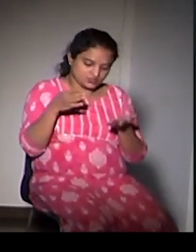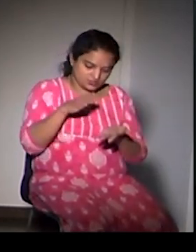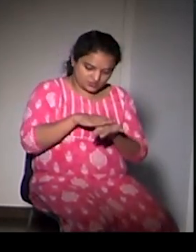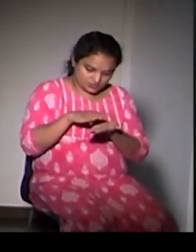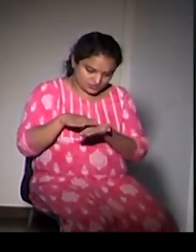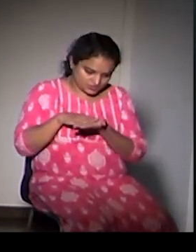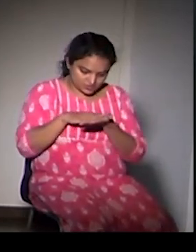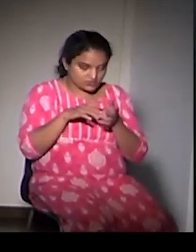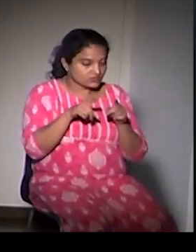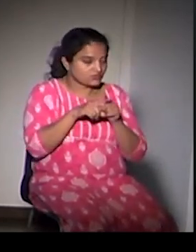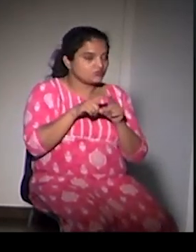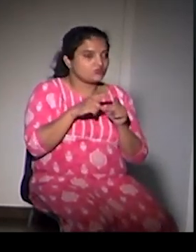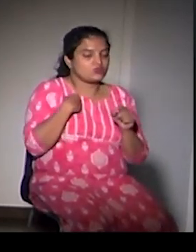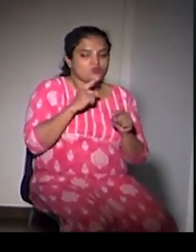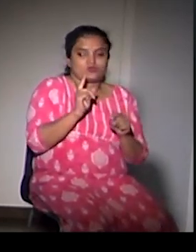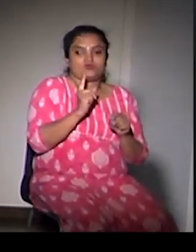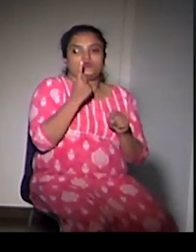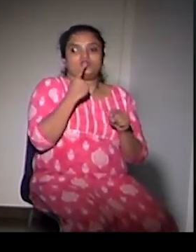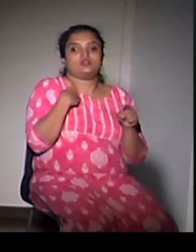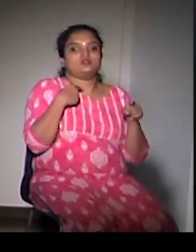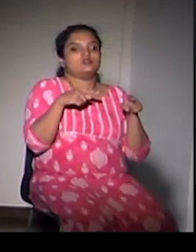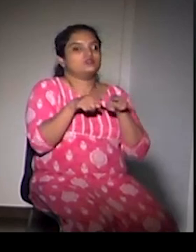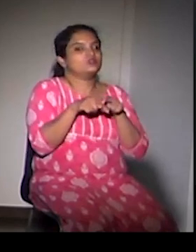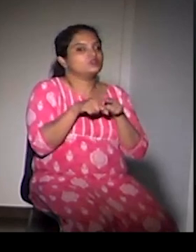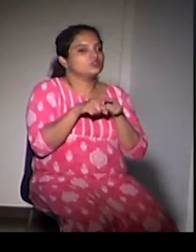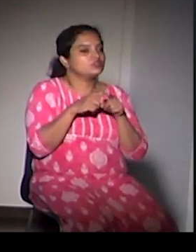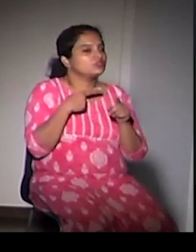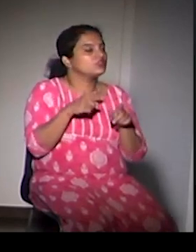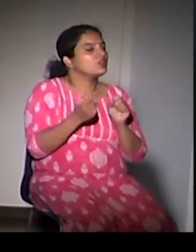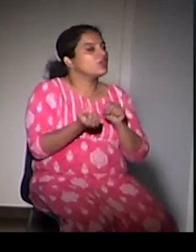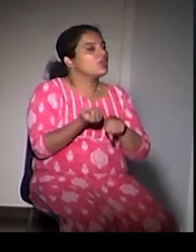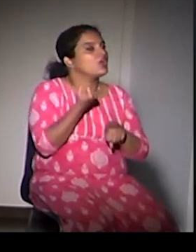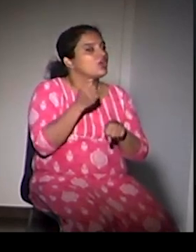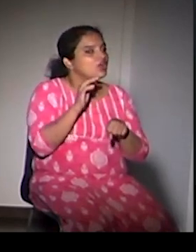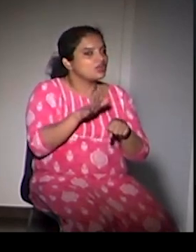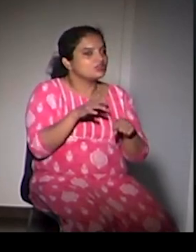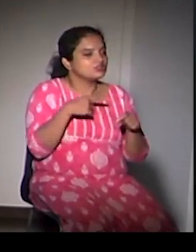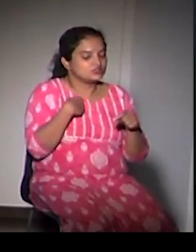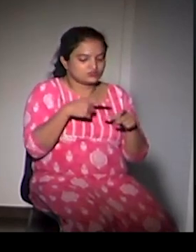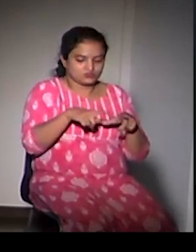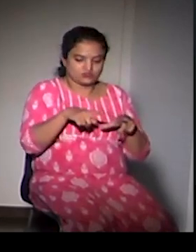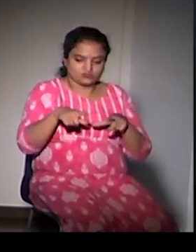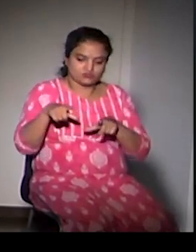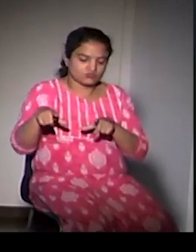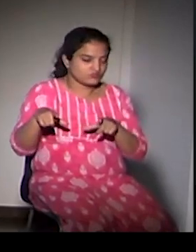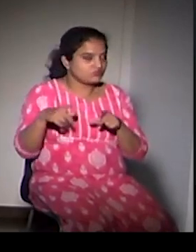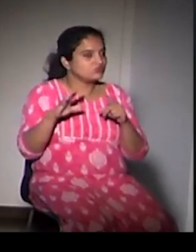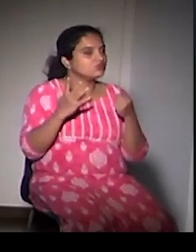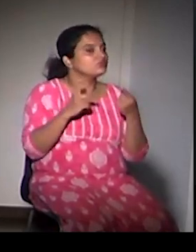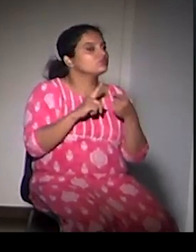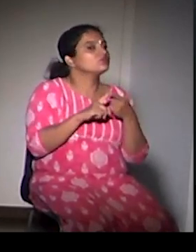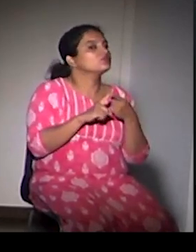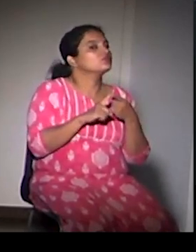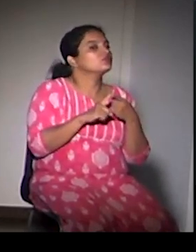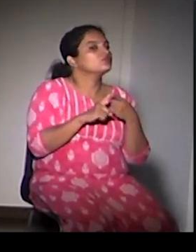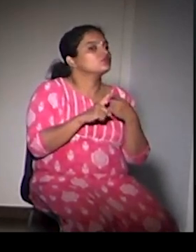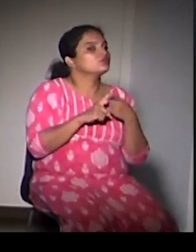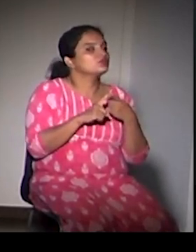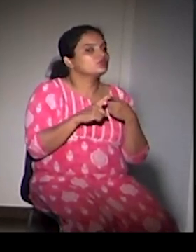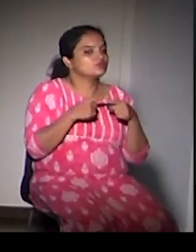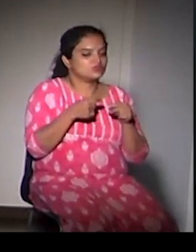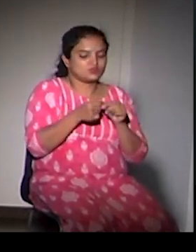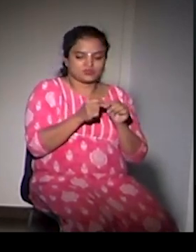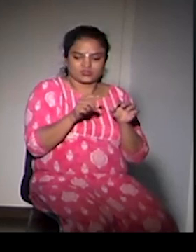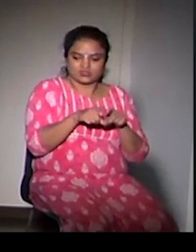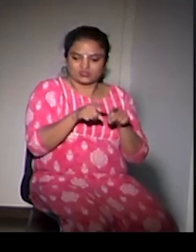fired first and then cut, because then it's hard and you can get a very precise edge that can then fit together